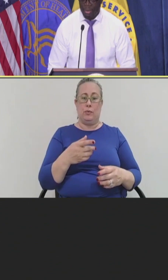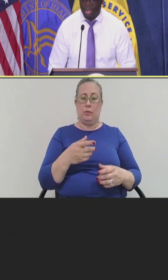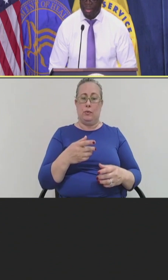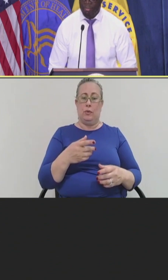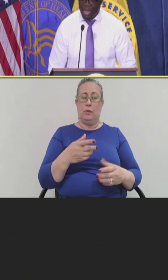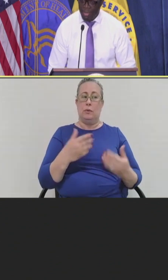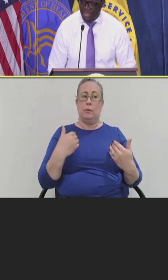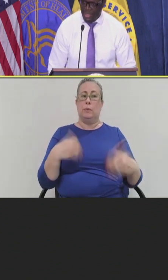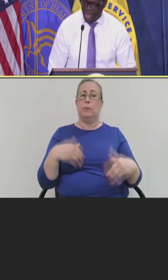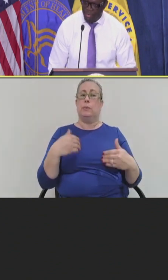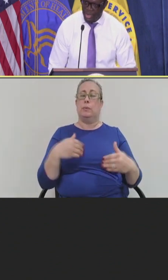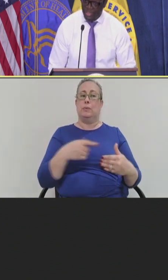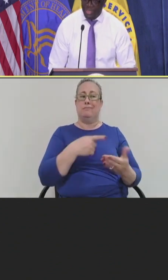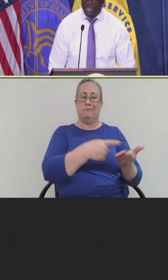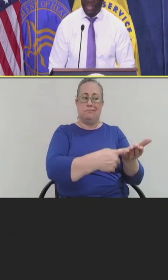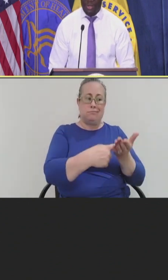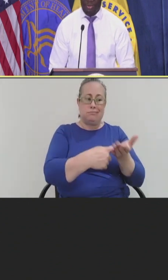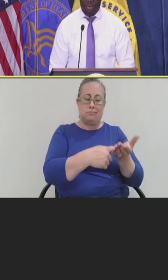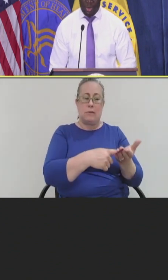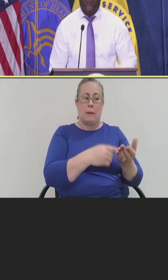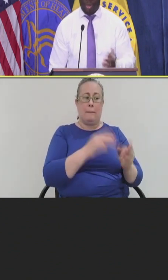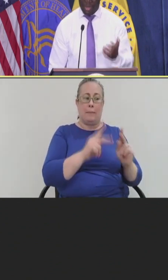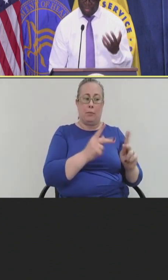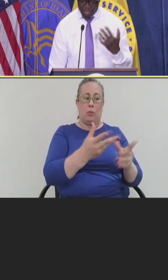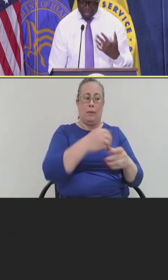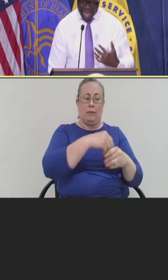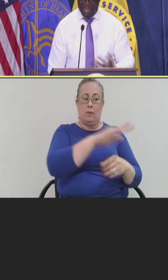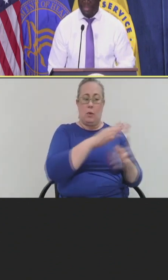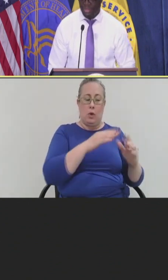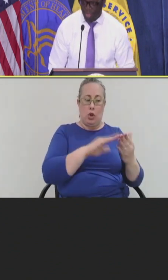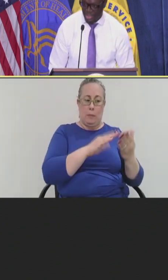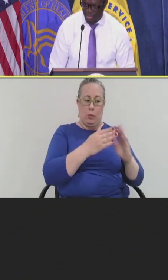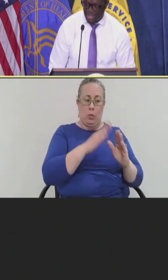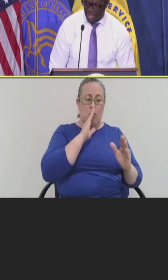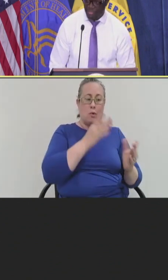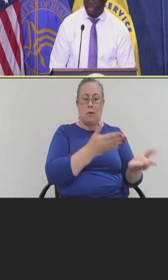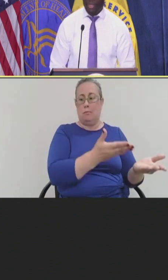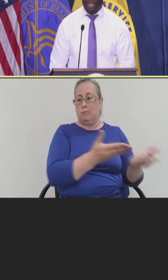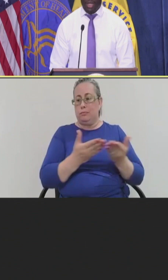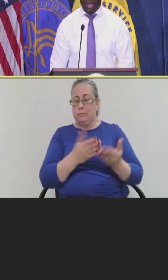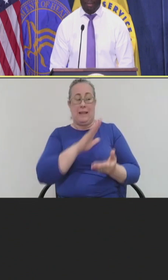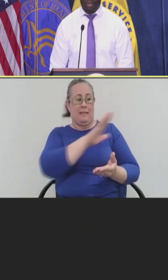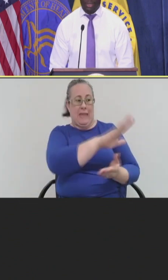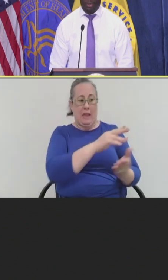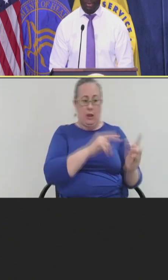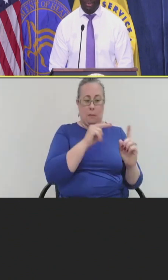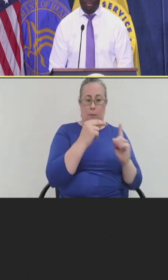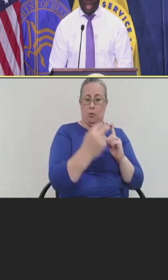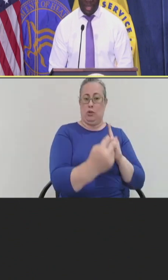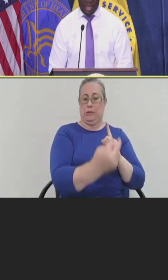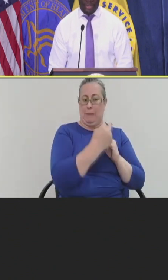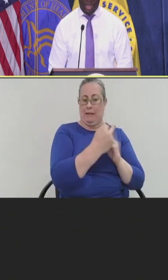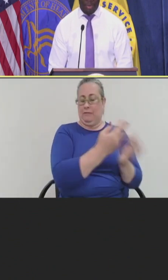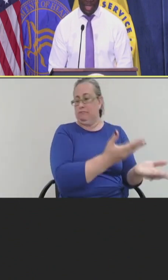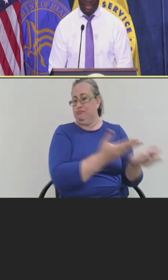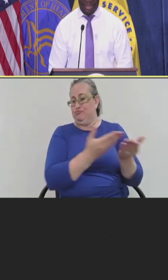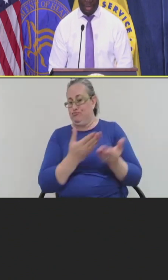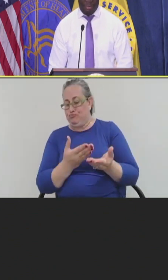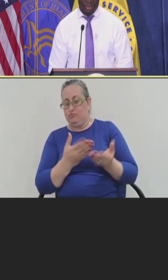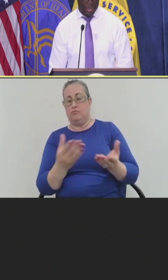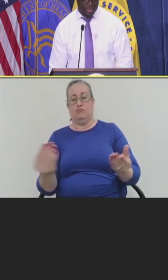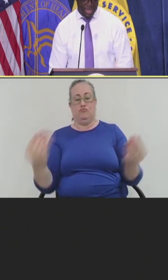to, members in their communities, will bring back those perspective, to bear here so that we